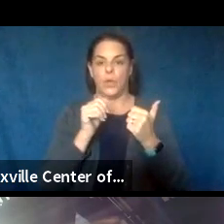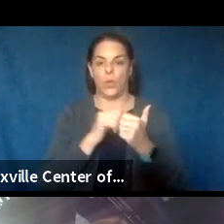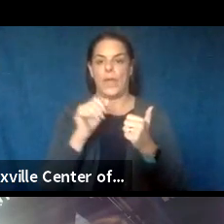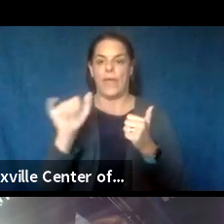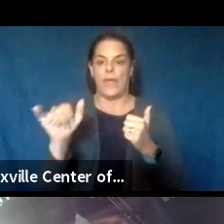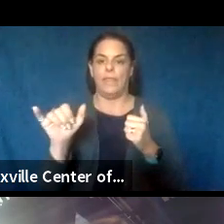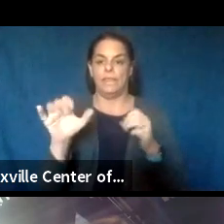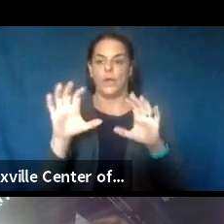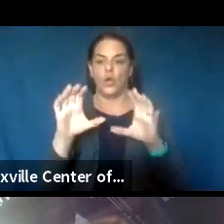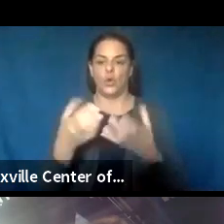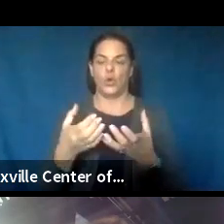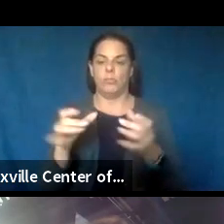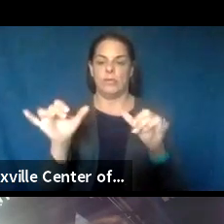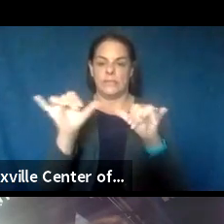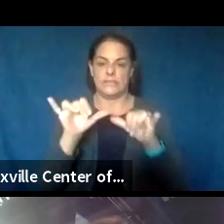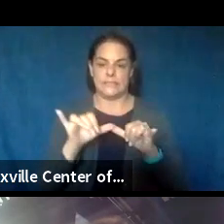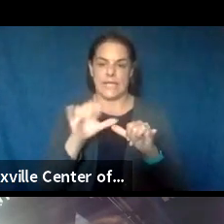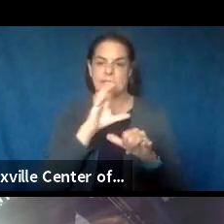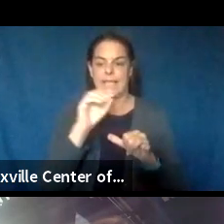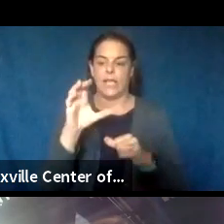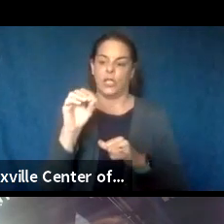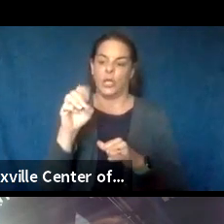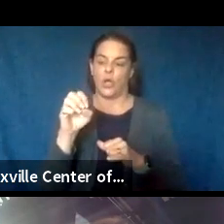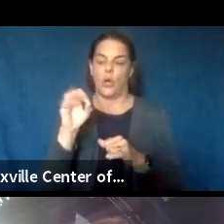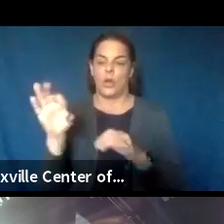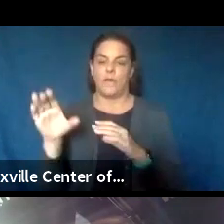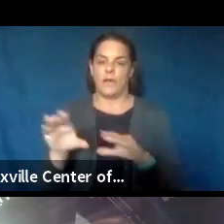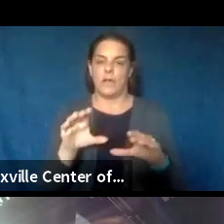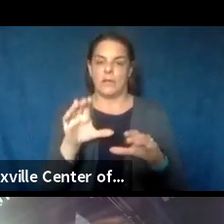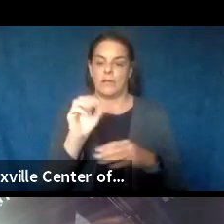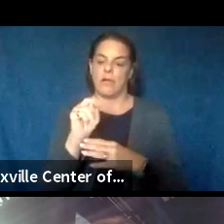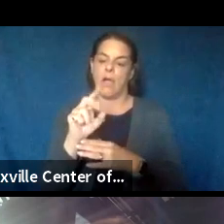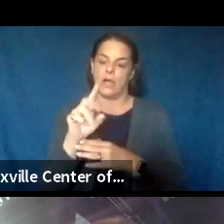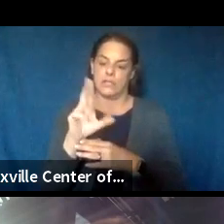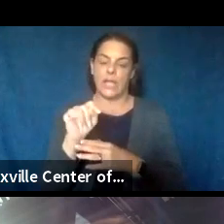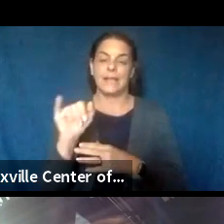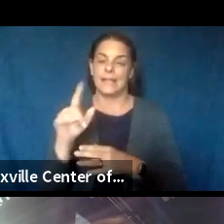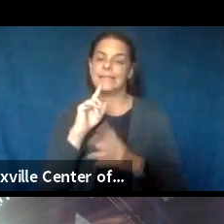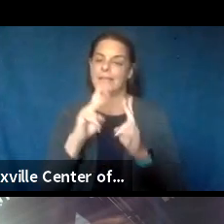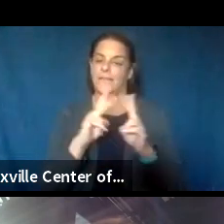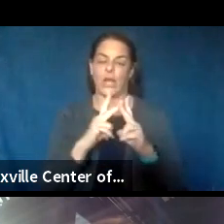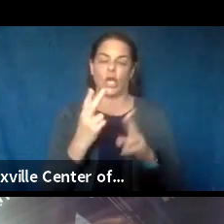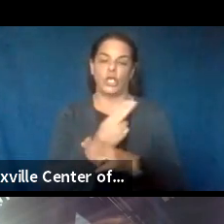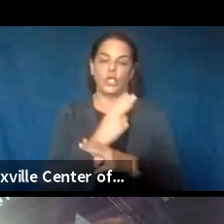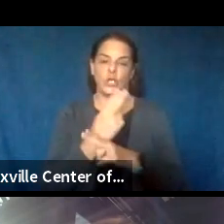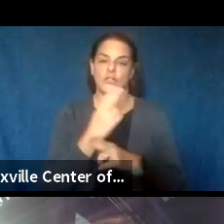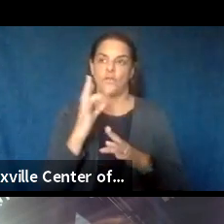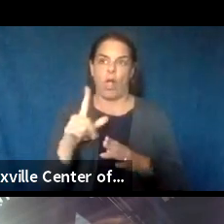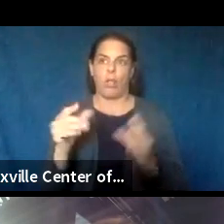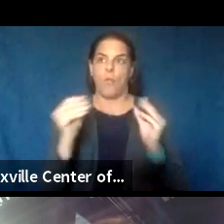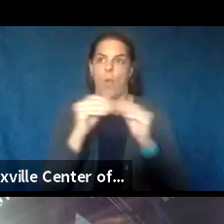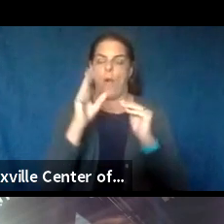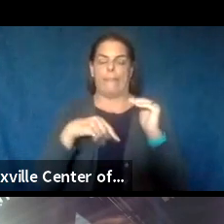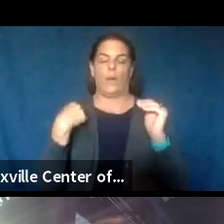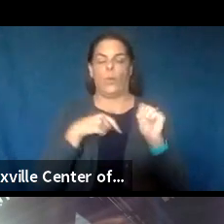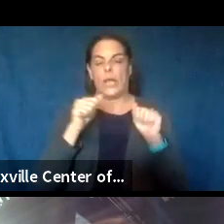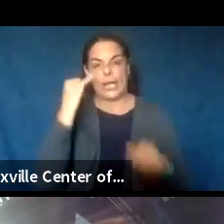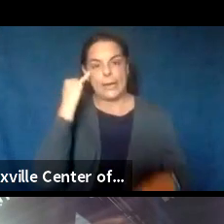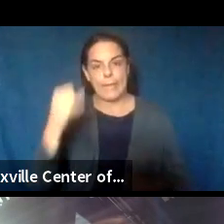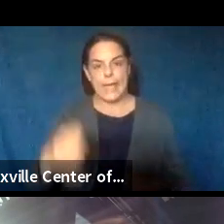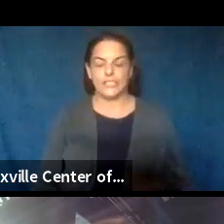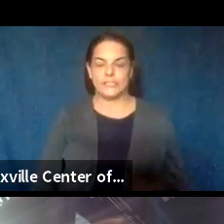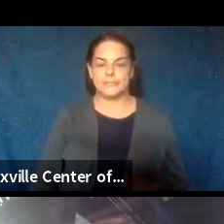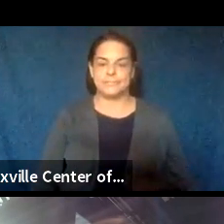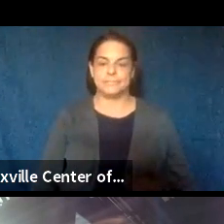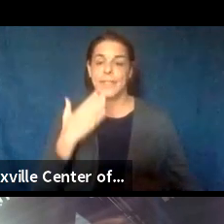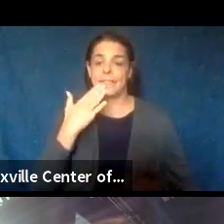sizes and that student code of conduct. It's been useful beyond our imagination. Excellent. Okay. Thank you.